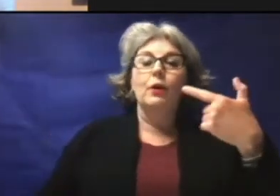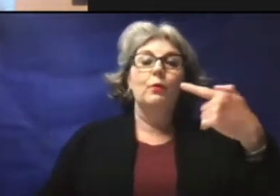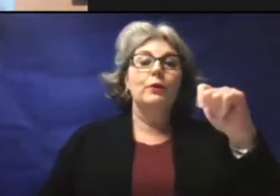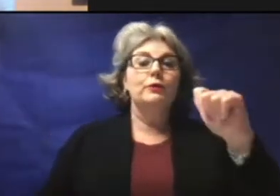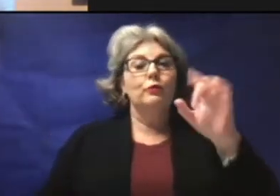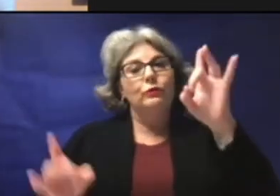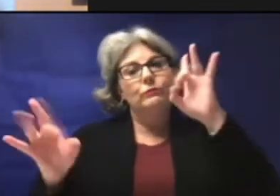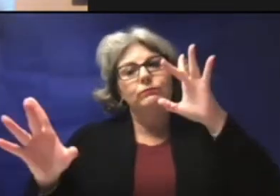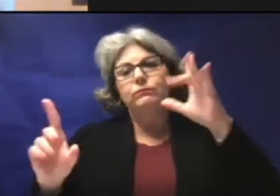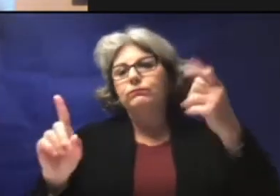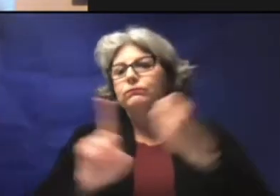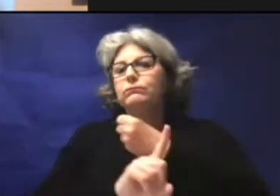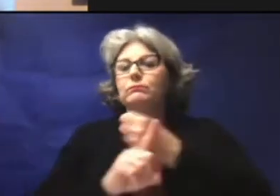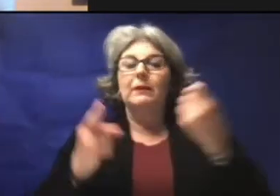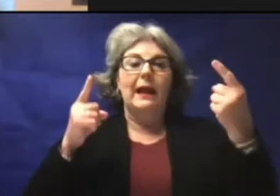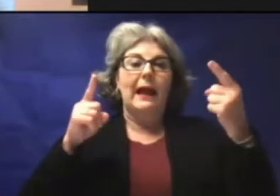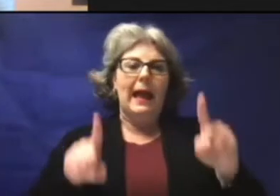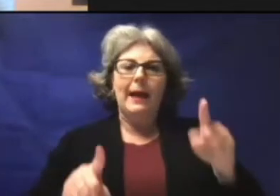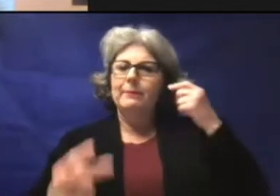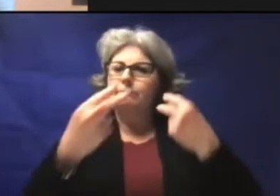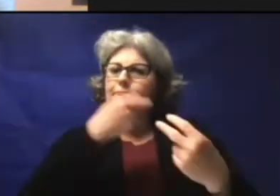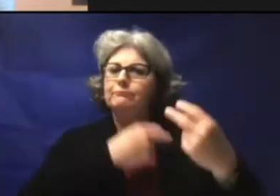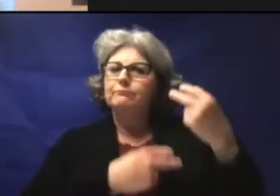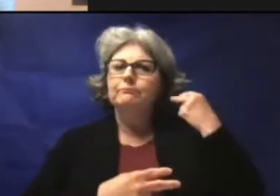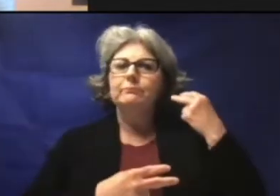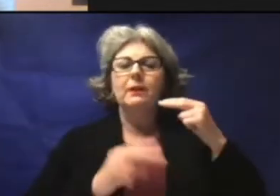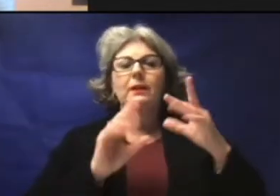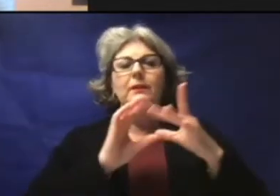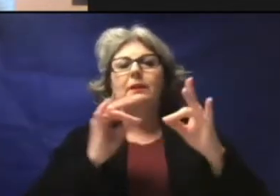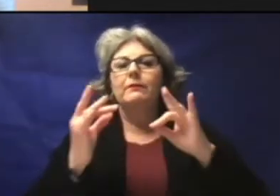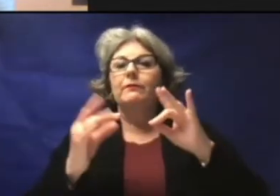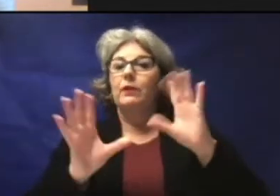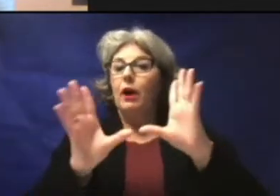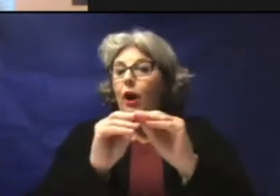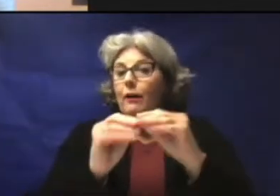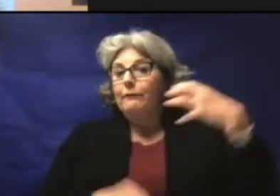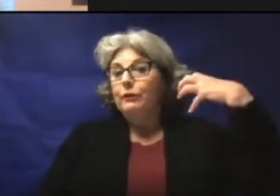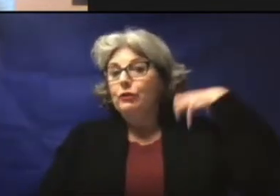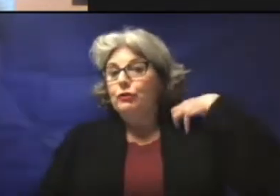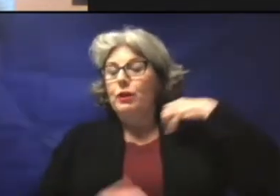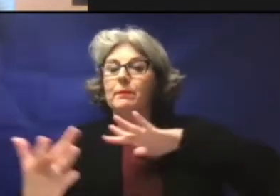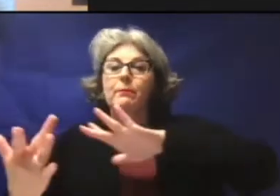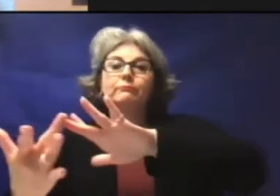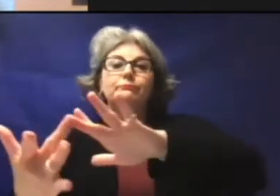happened, I remember all the caucus chairs reaching out to me and looking for